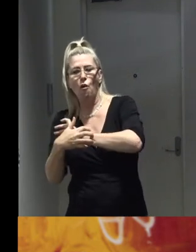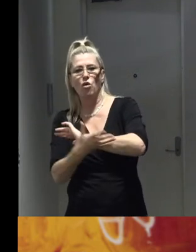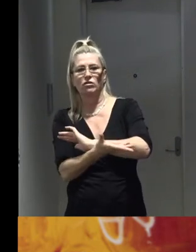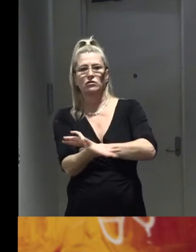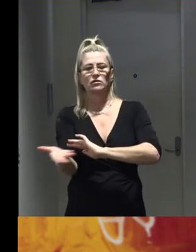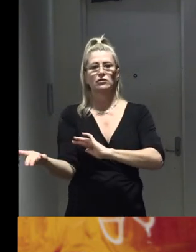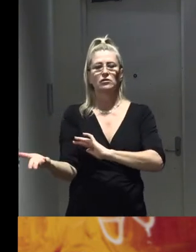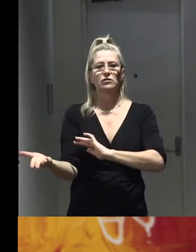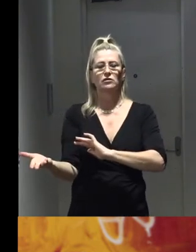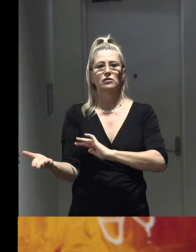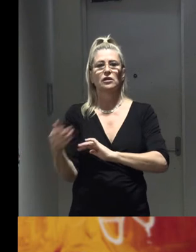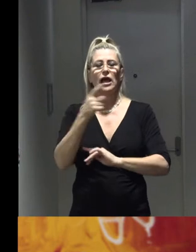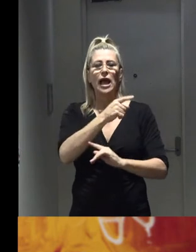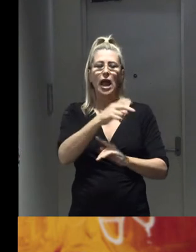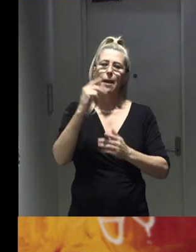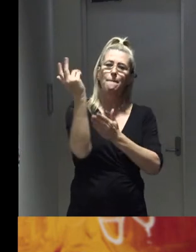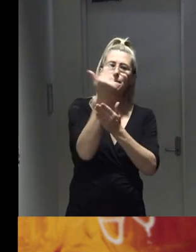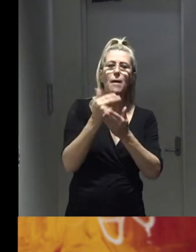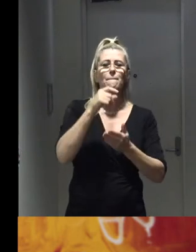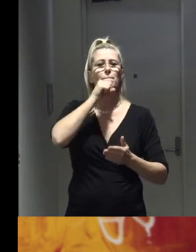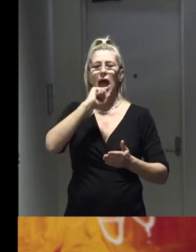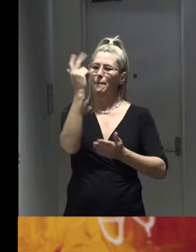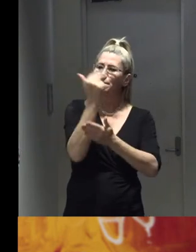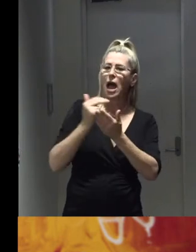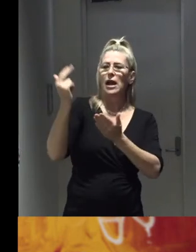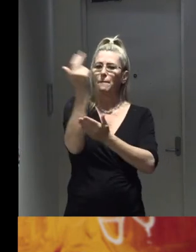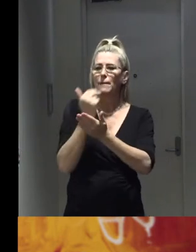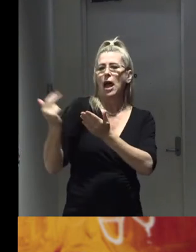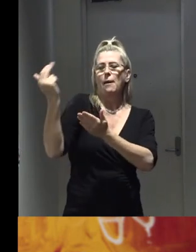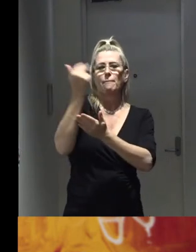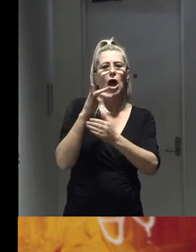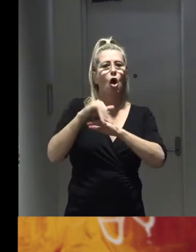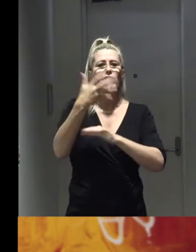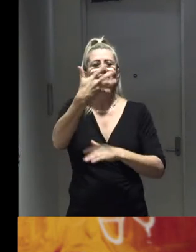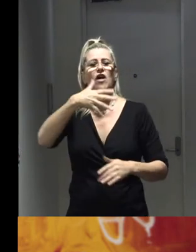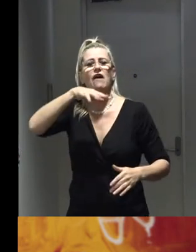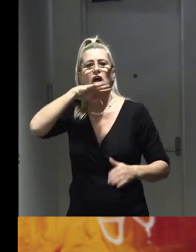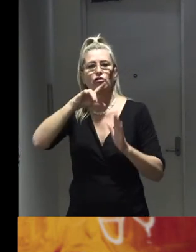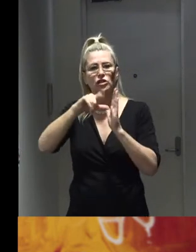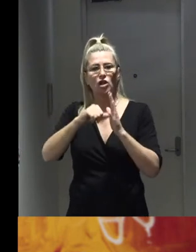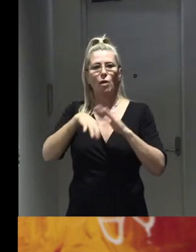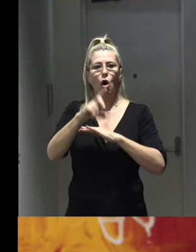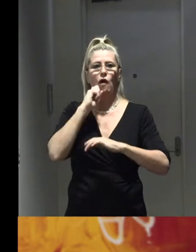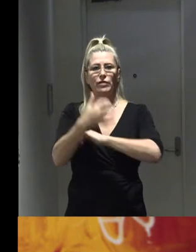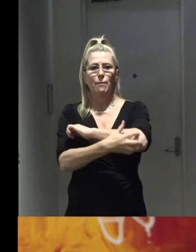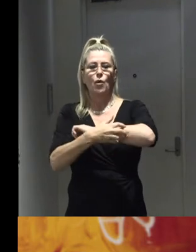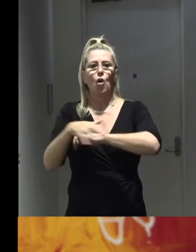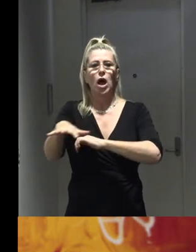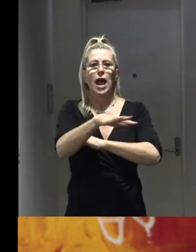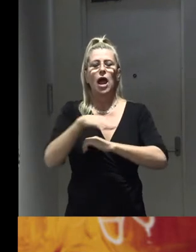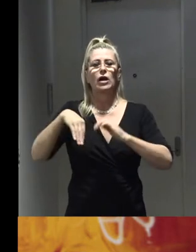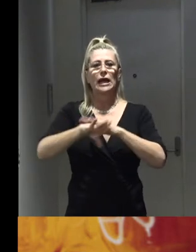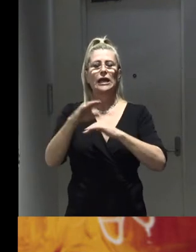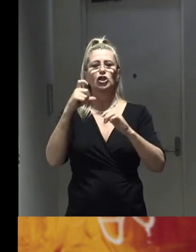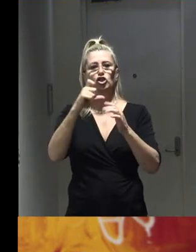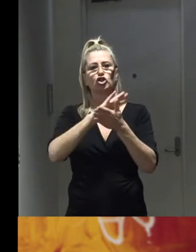Müller painted over 500 works during his time in the Theresienstadt ghetto in Czechoslovakia.